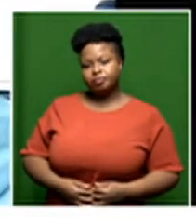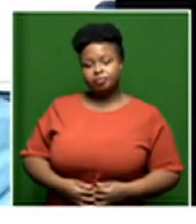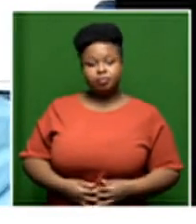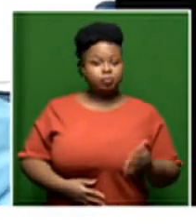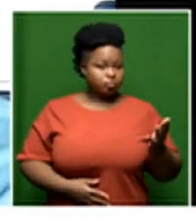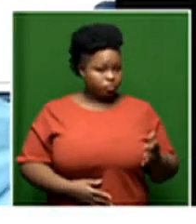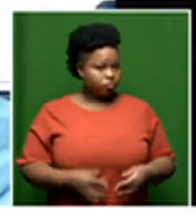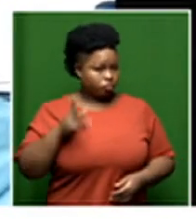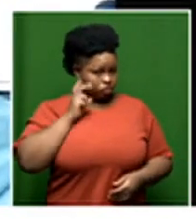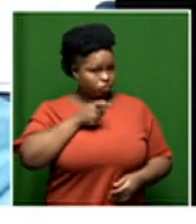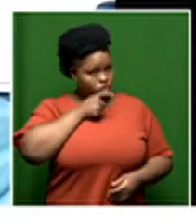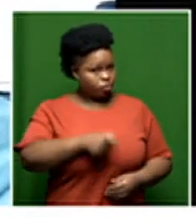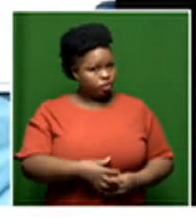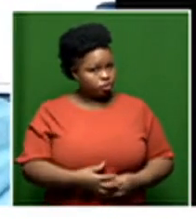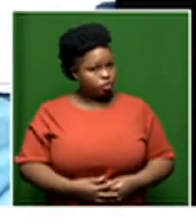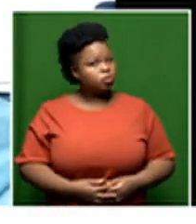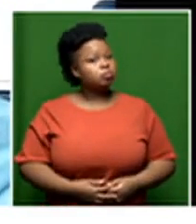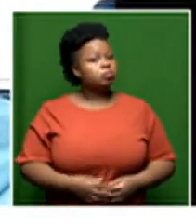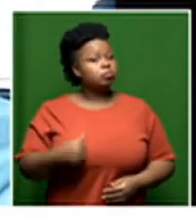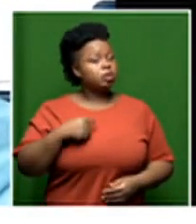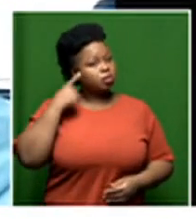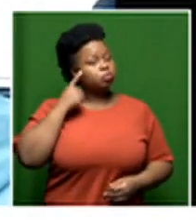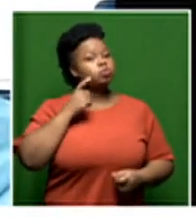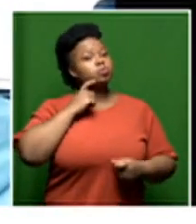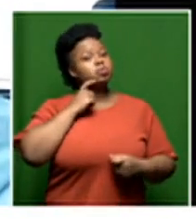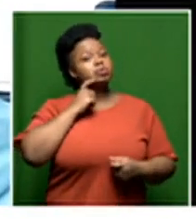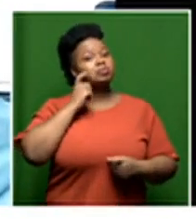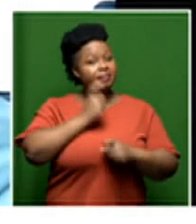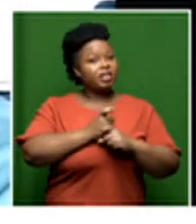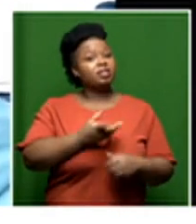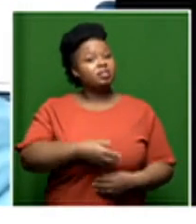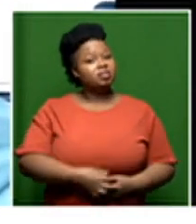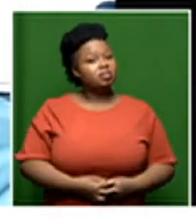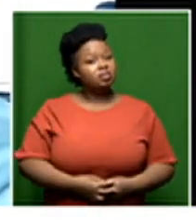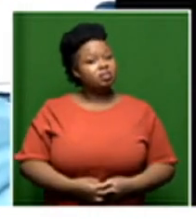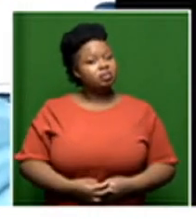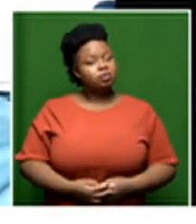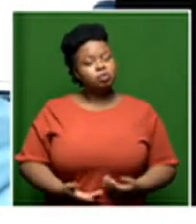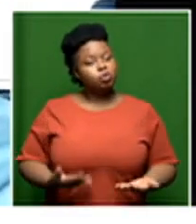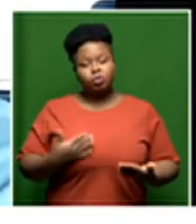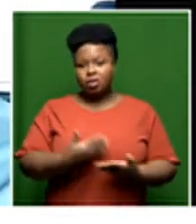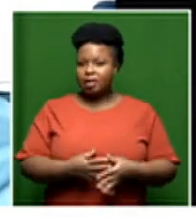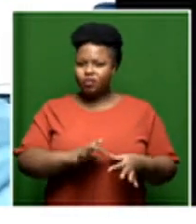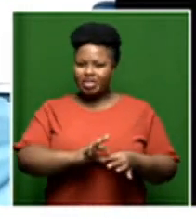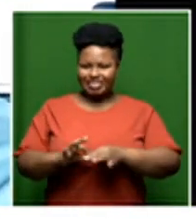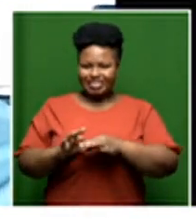Although hearing those comments, I think it would be quite difficult to create a happy